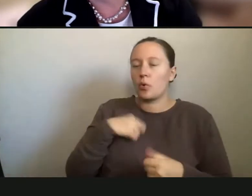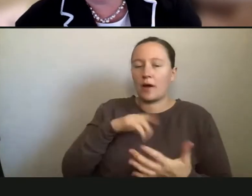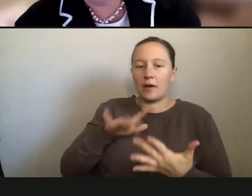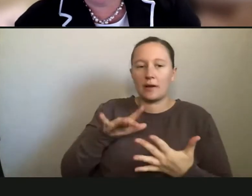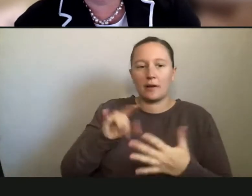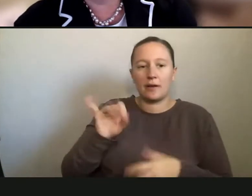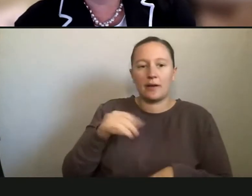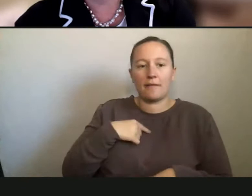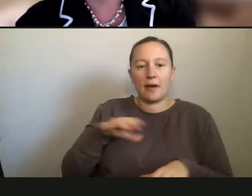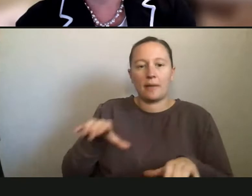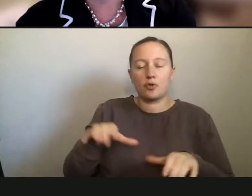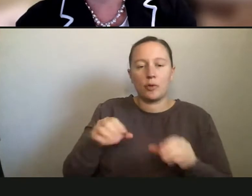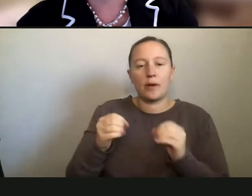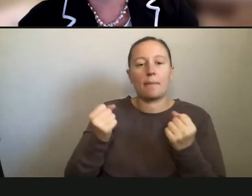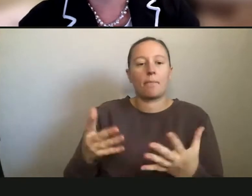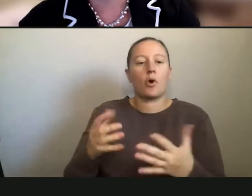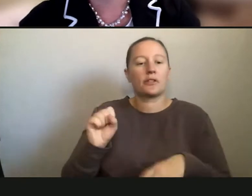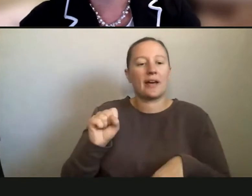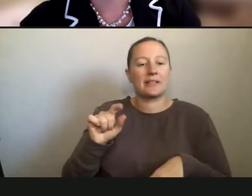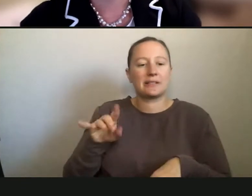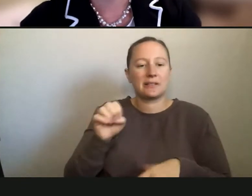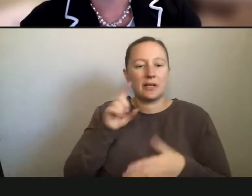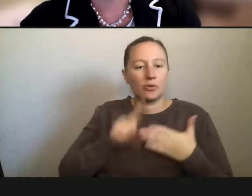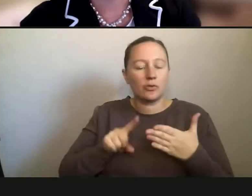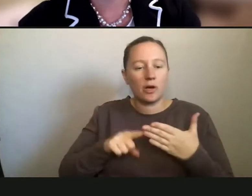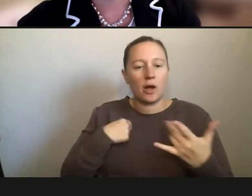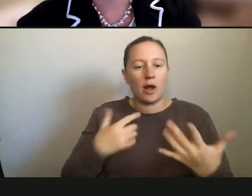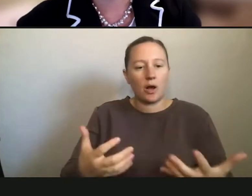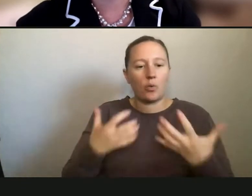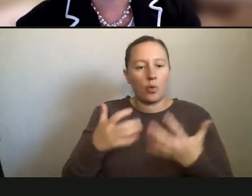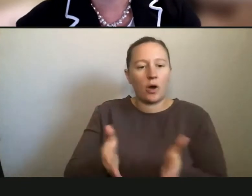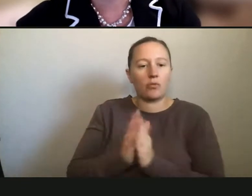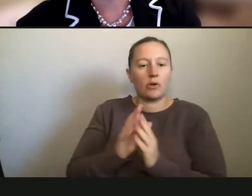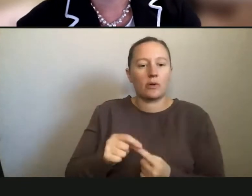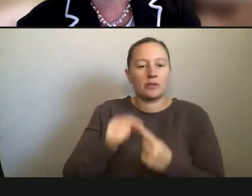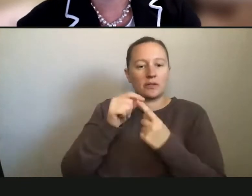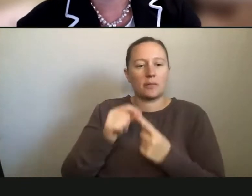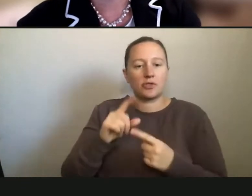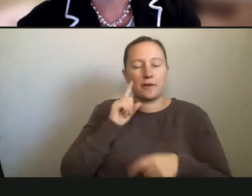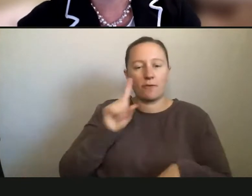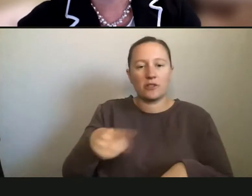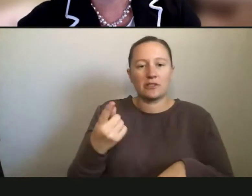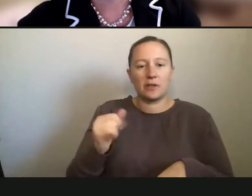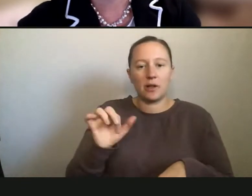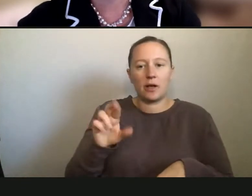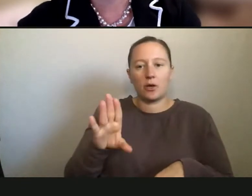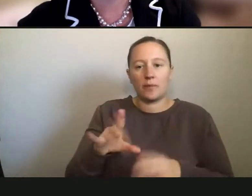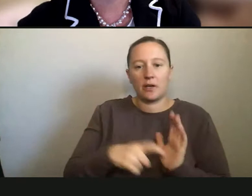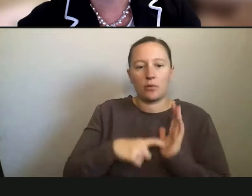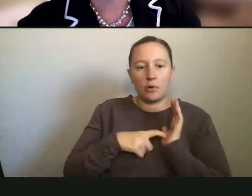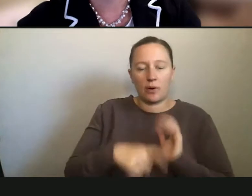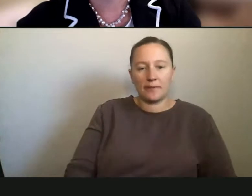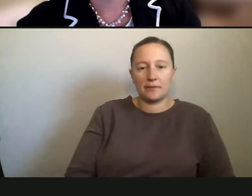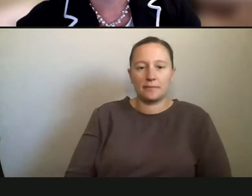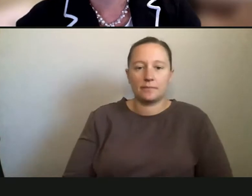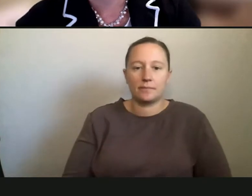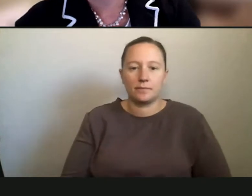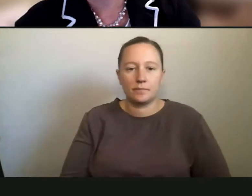doing multi-site research and I want to request an exception to single IRB requirements?